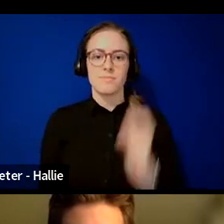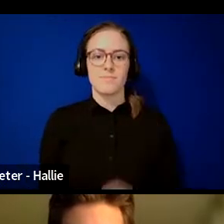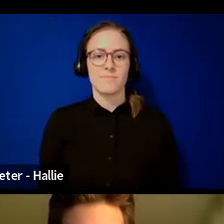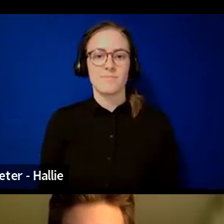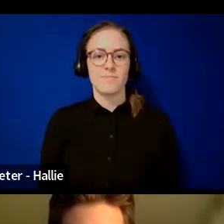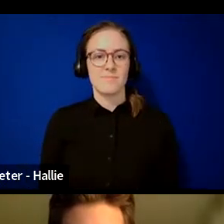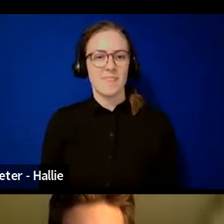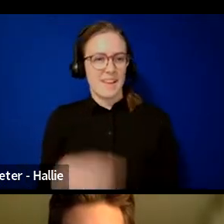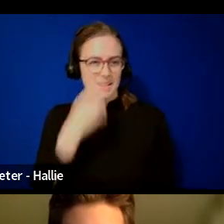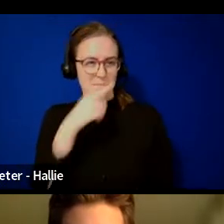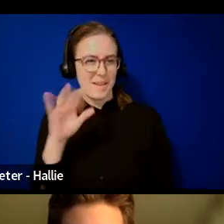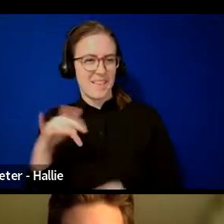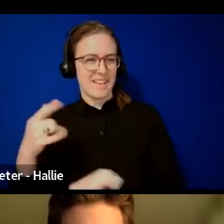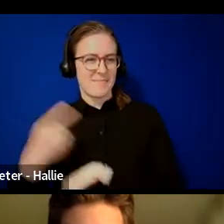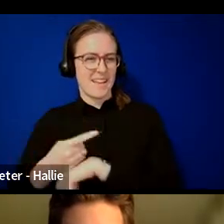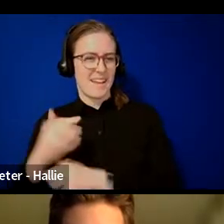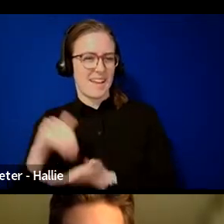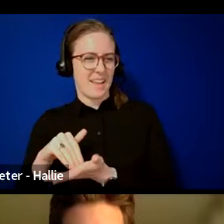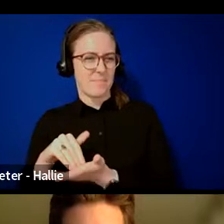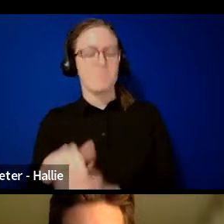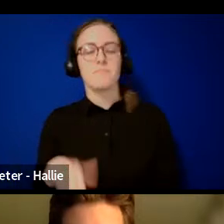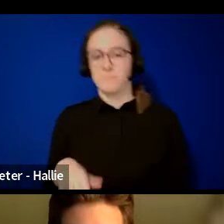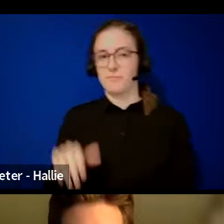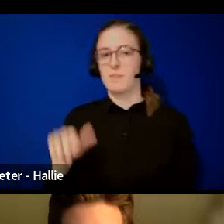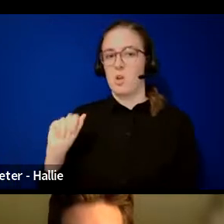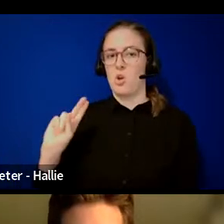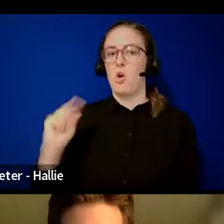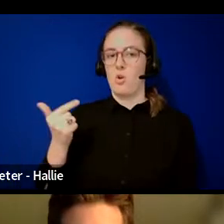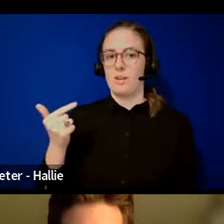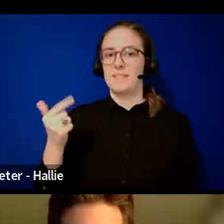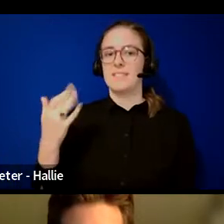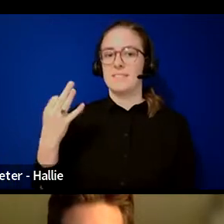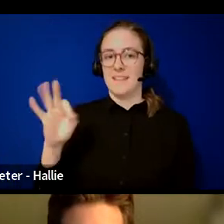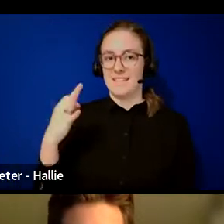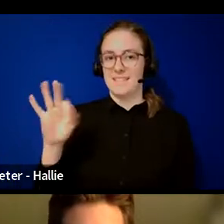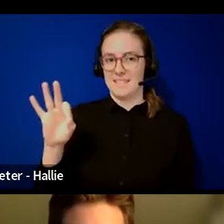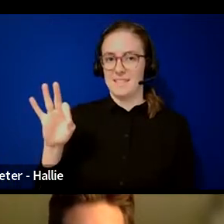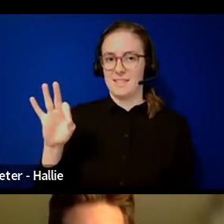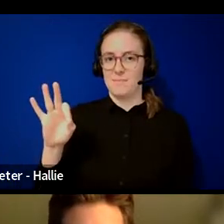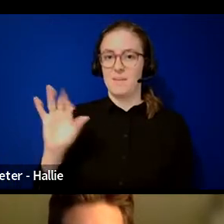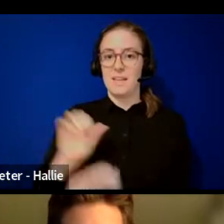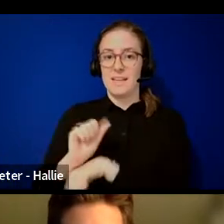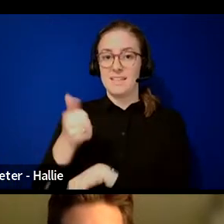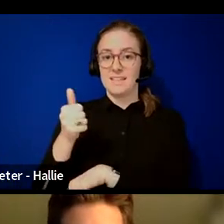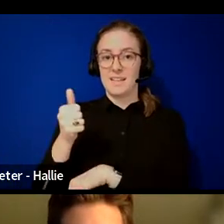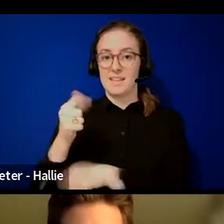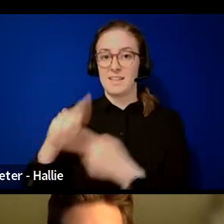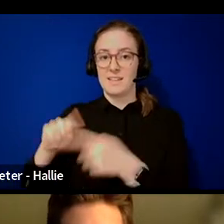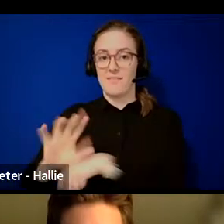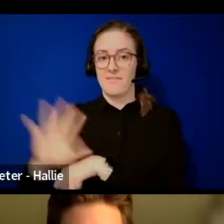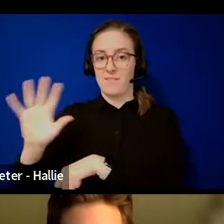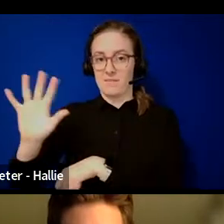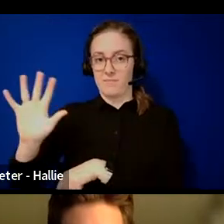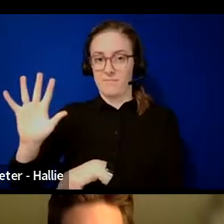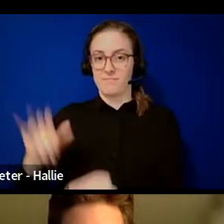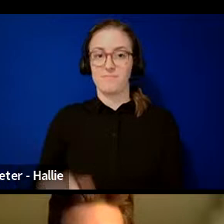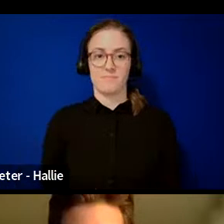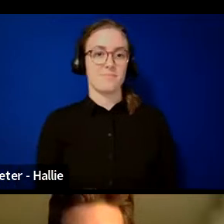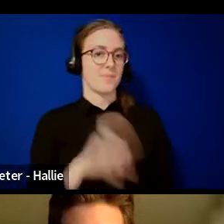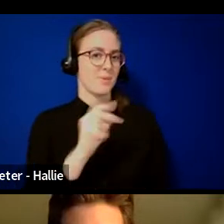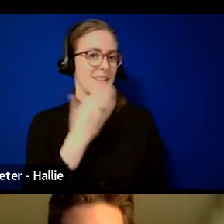Can you repeat that date, Commissioner? It's August the 19th and it's from 10 to 5. Thank